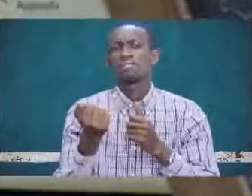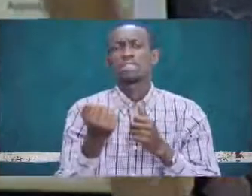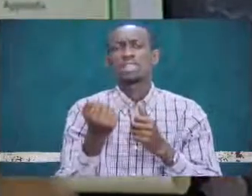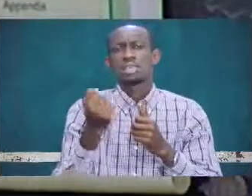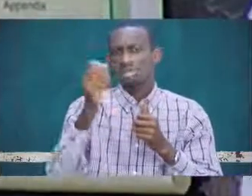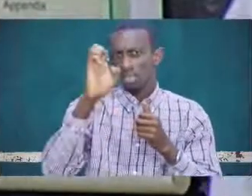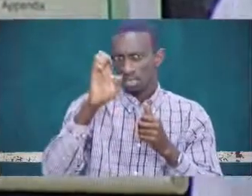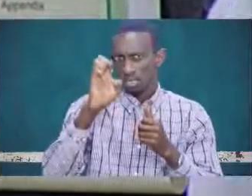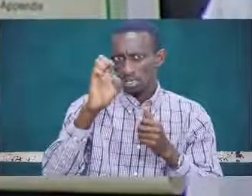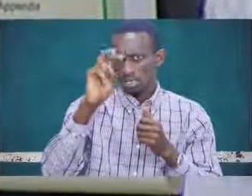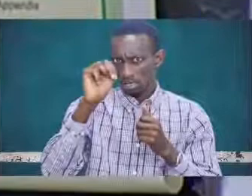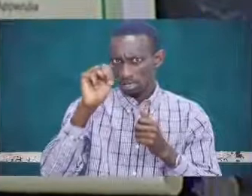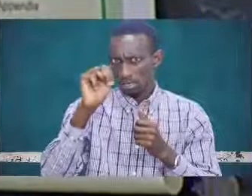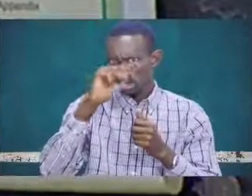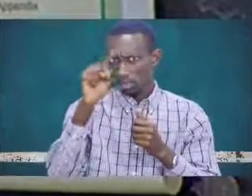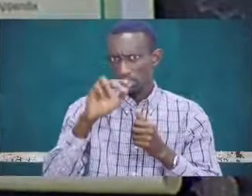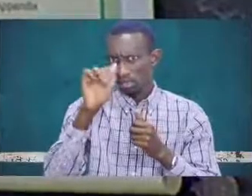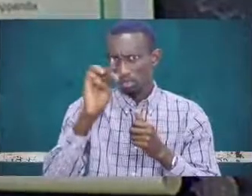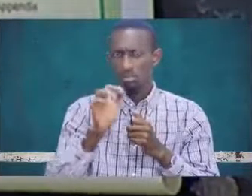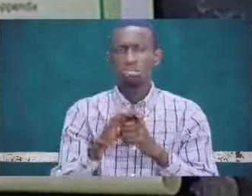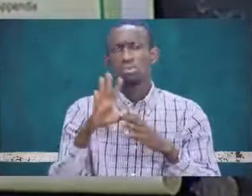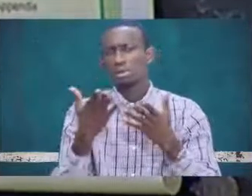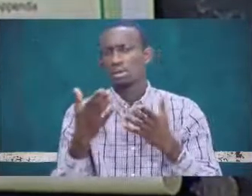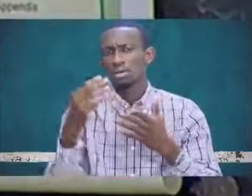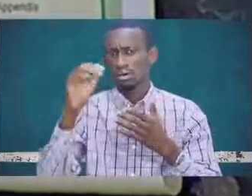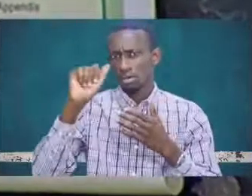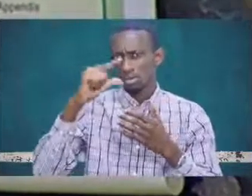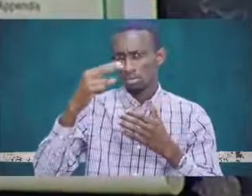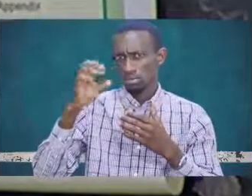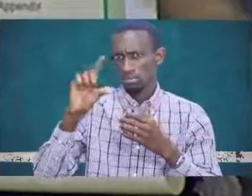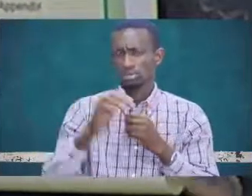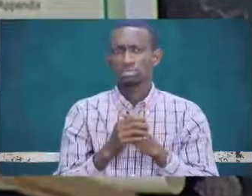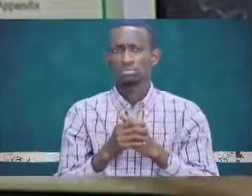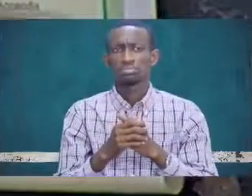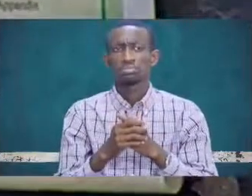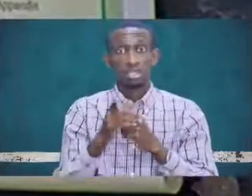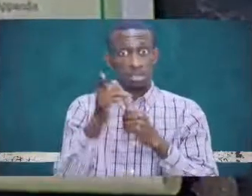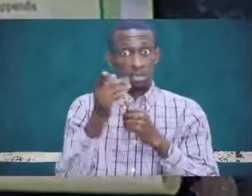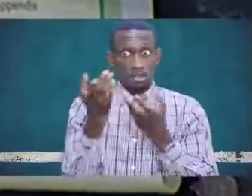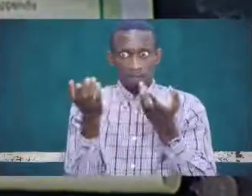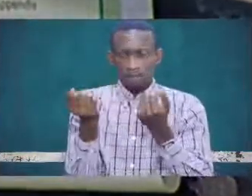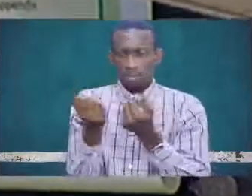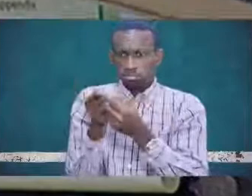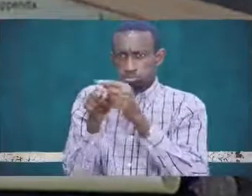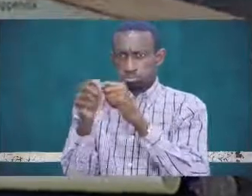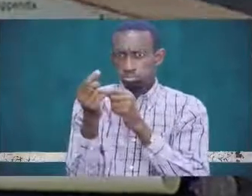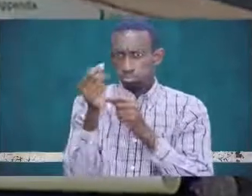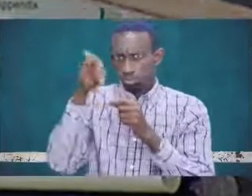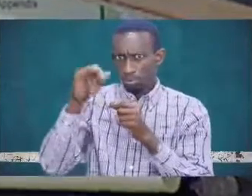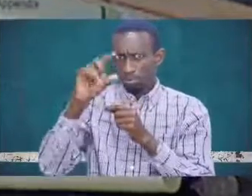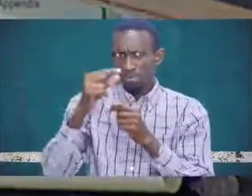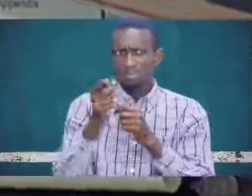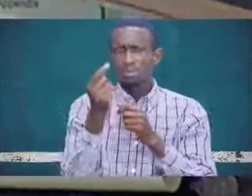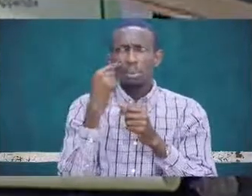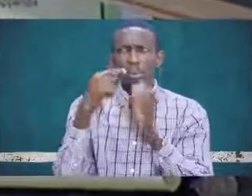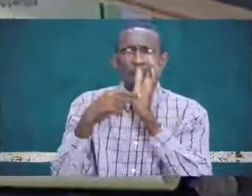the hydrochloric acid. I said gastric pits, and they normally originate. These gastric pits, as I'm mentioning, we